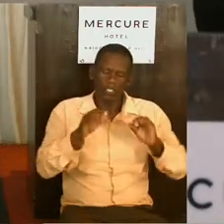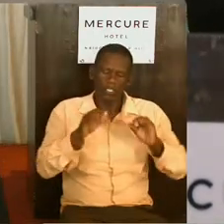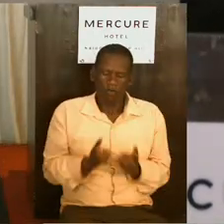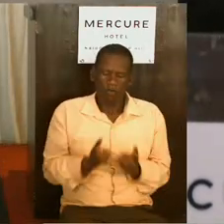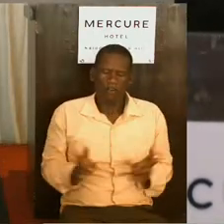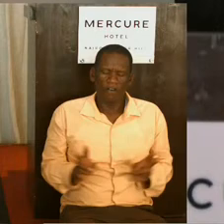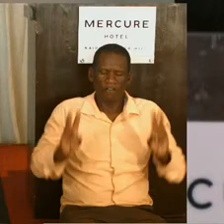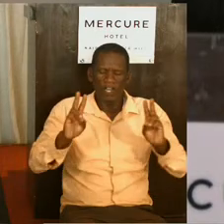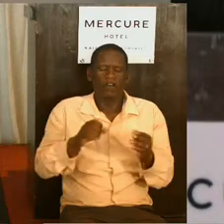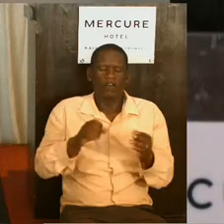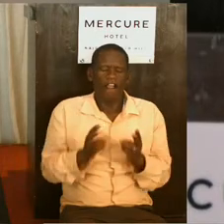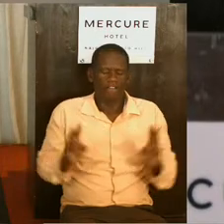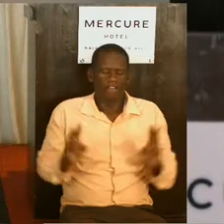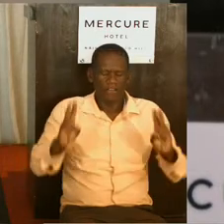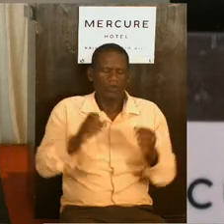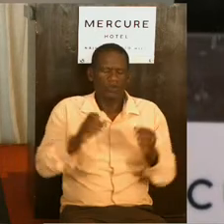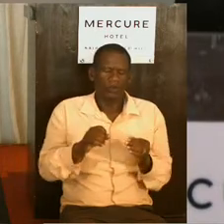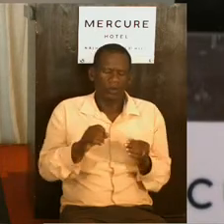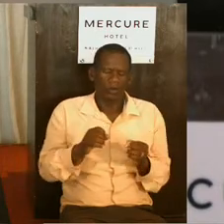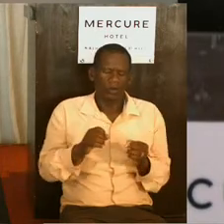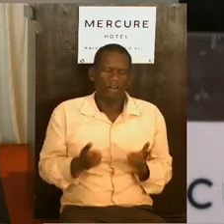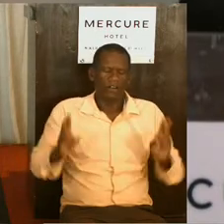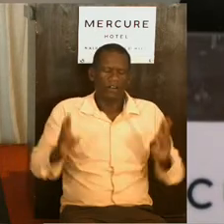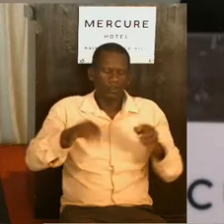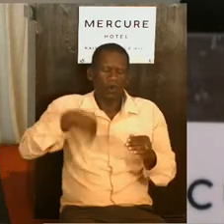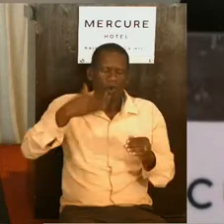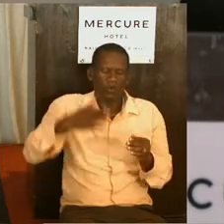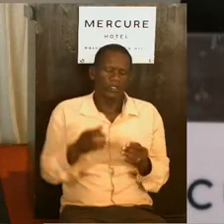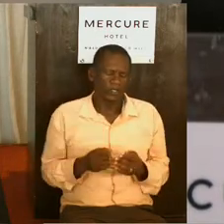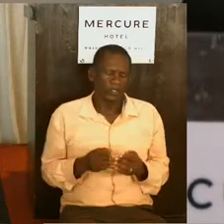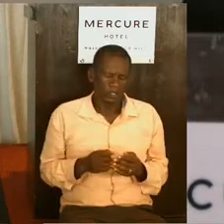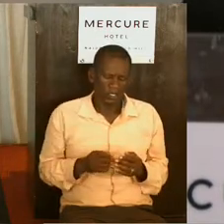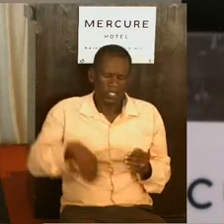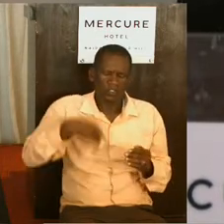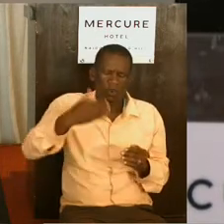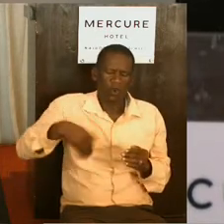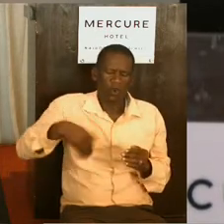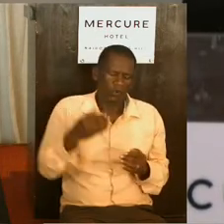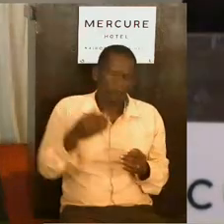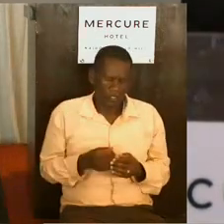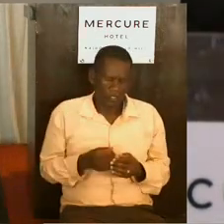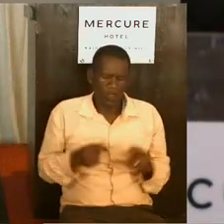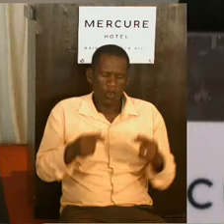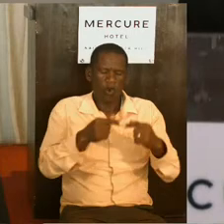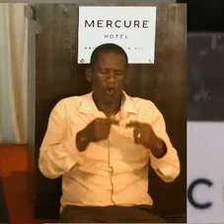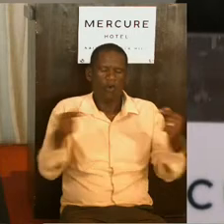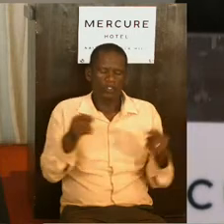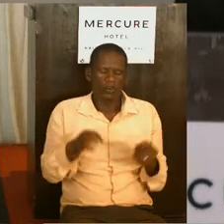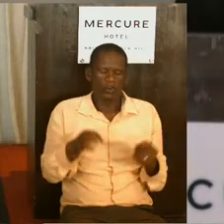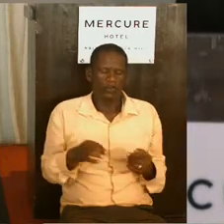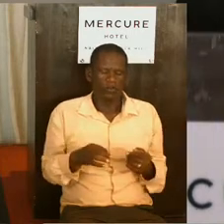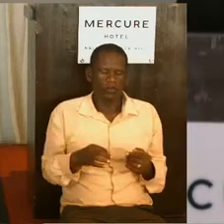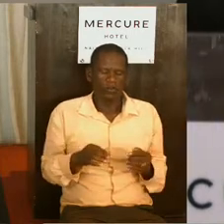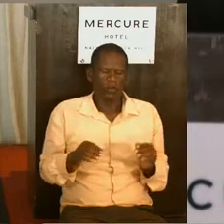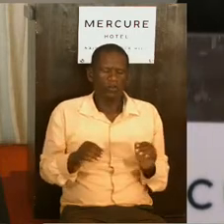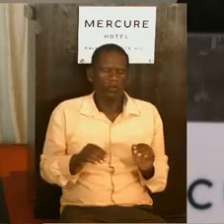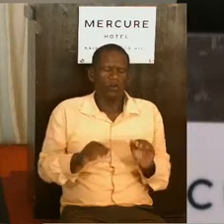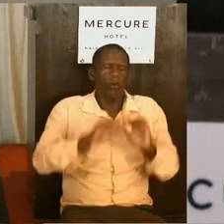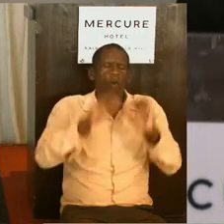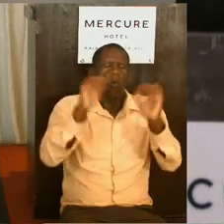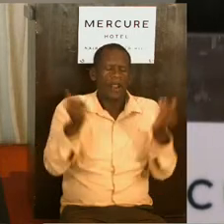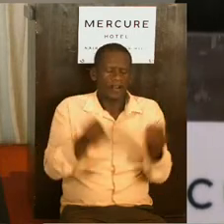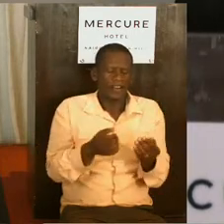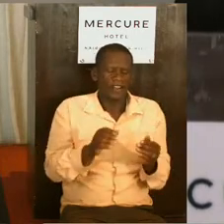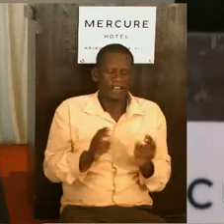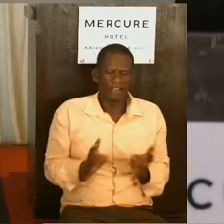value a value is oft often the or is the opposite of the worldly values of